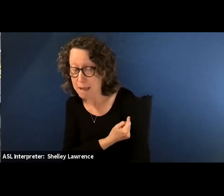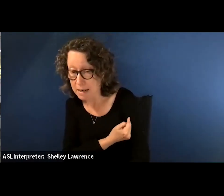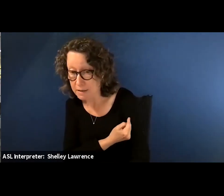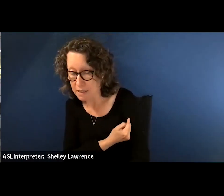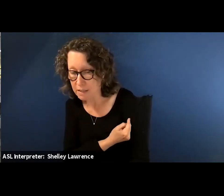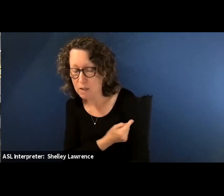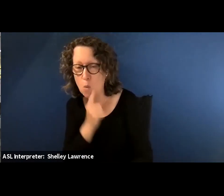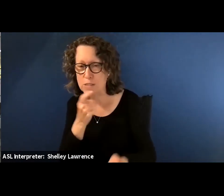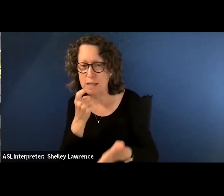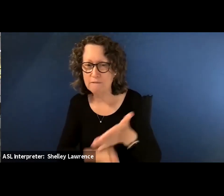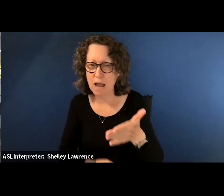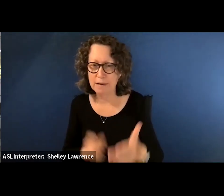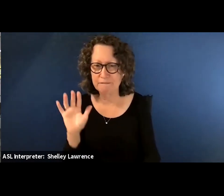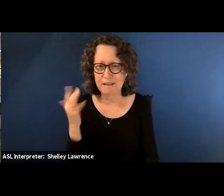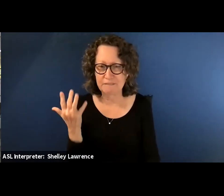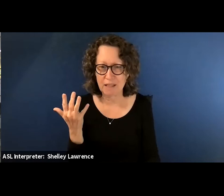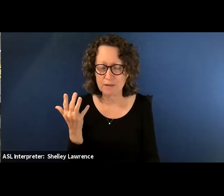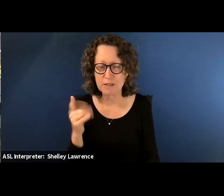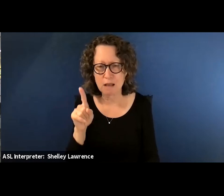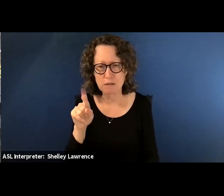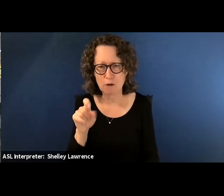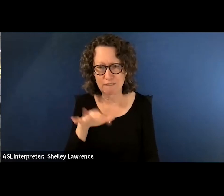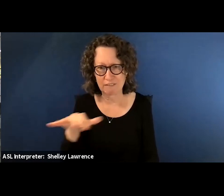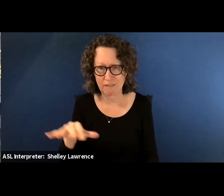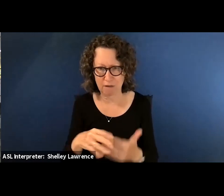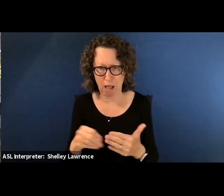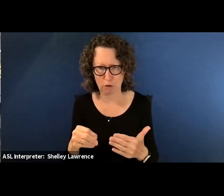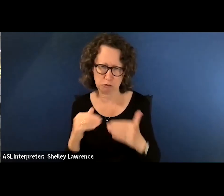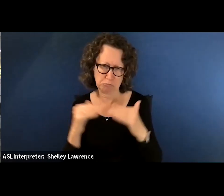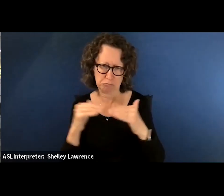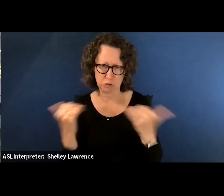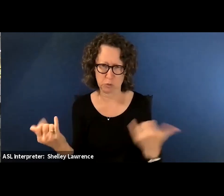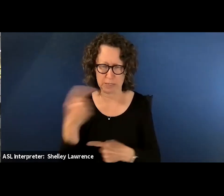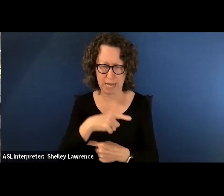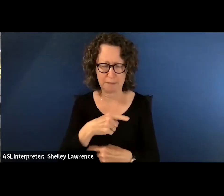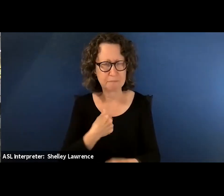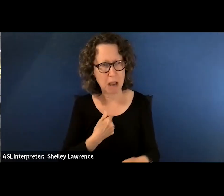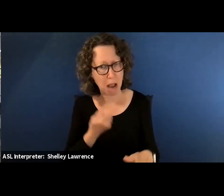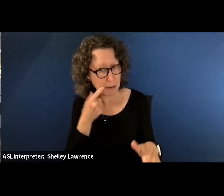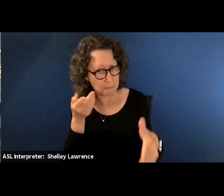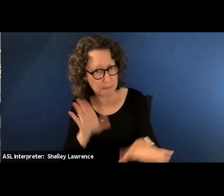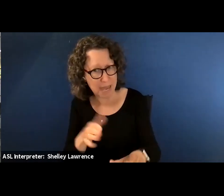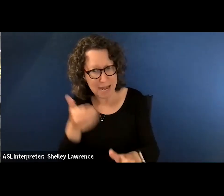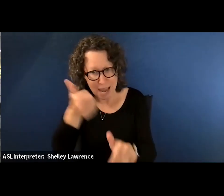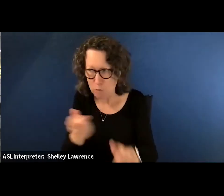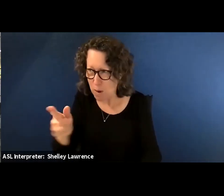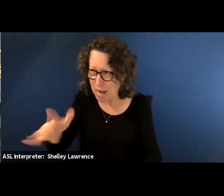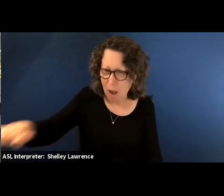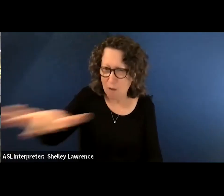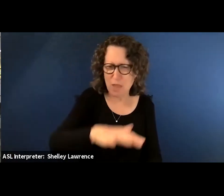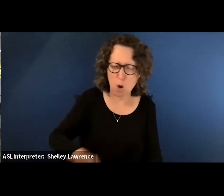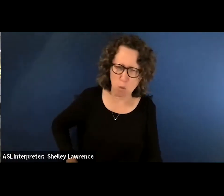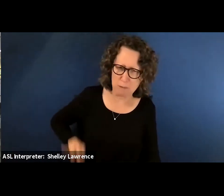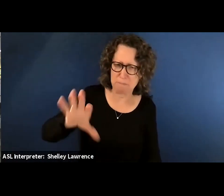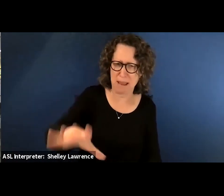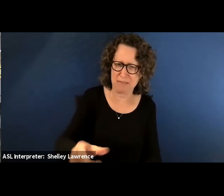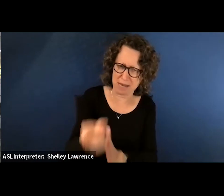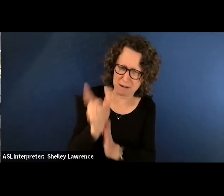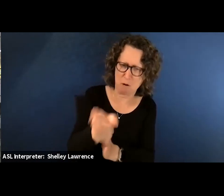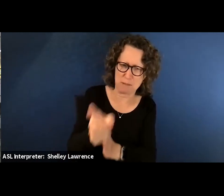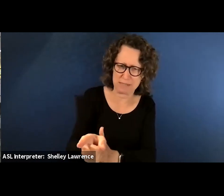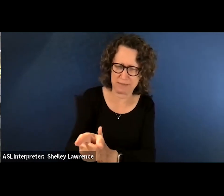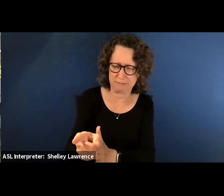was a fine of $5. That's $155 today. I bet everyone out there would pay that in a